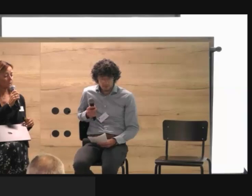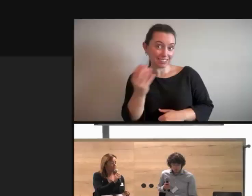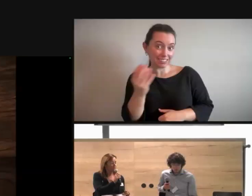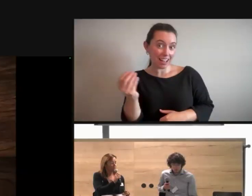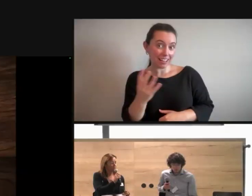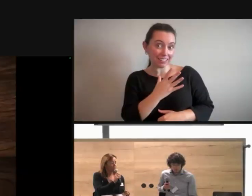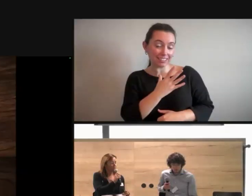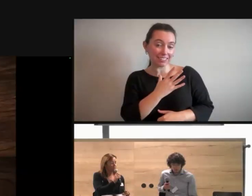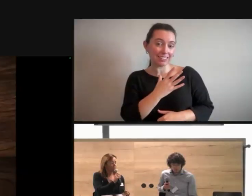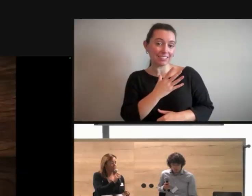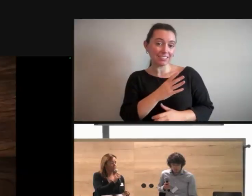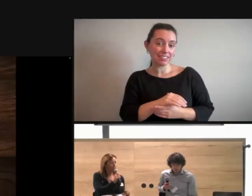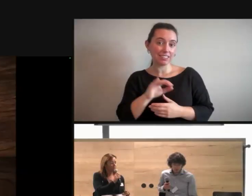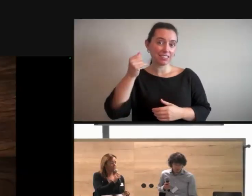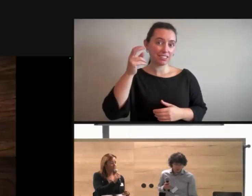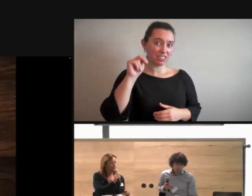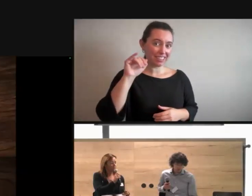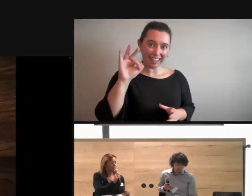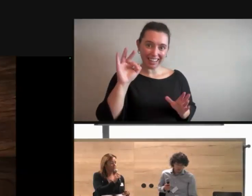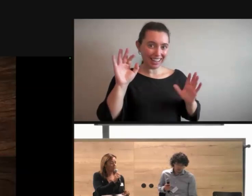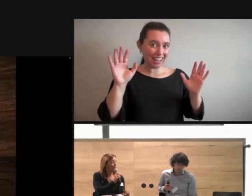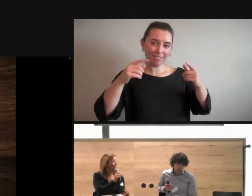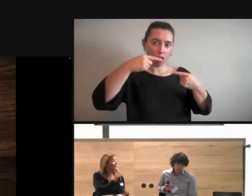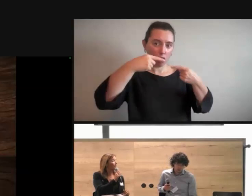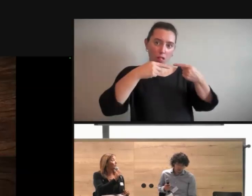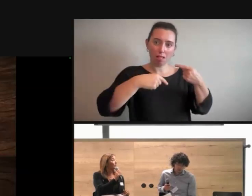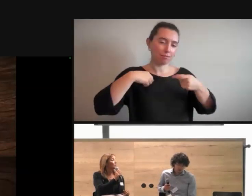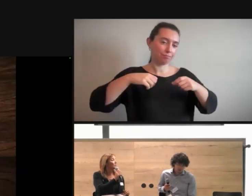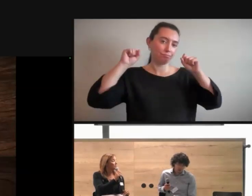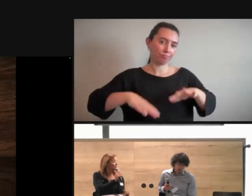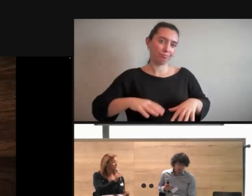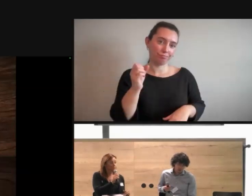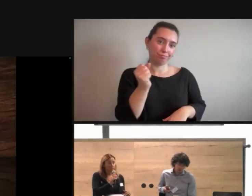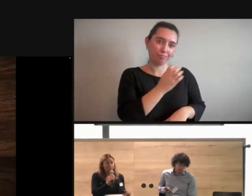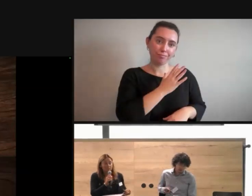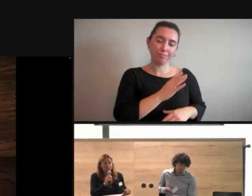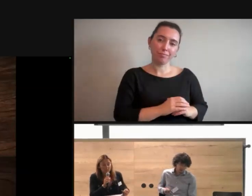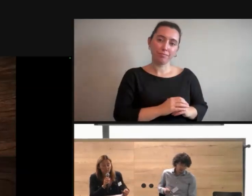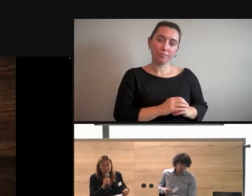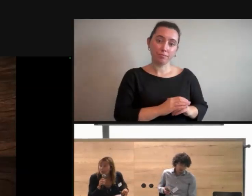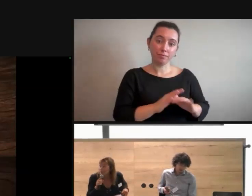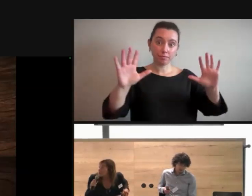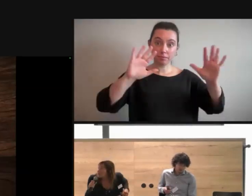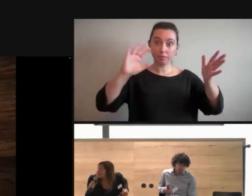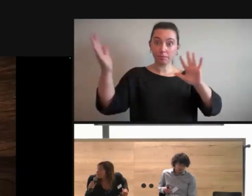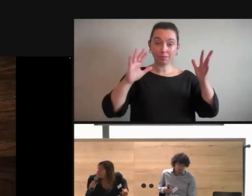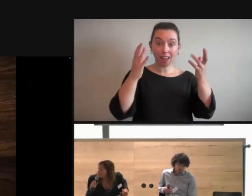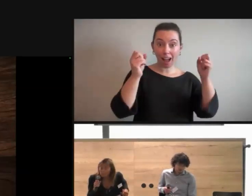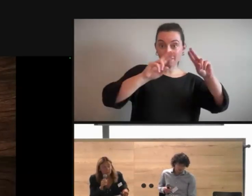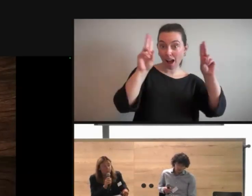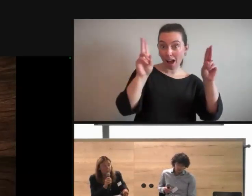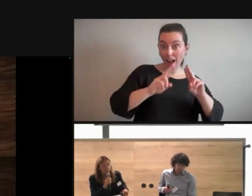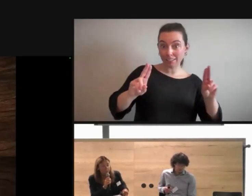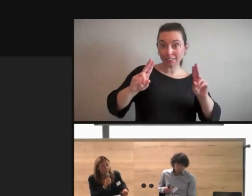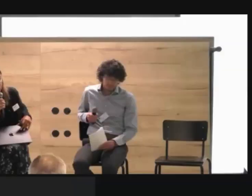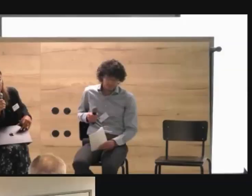If this doesn't work, then we can just put do the other slides. Is the sign language not coming up as well?